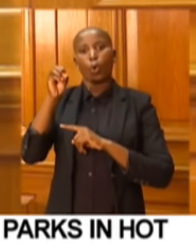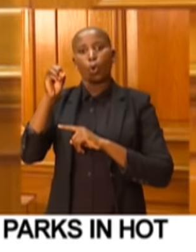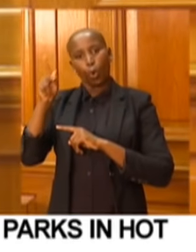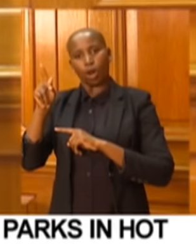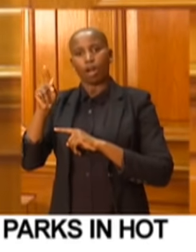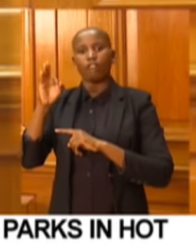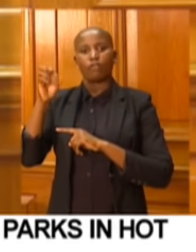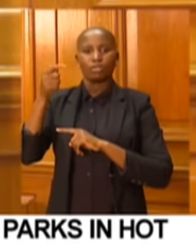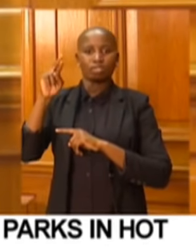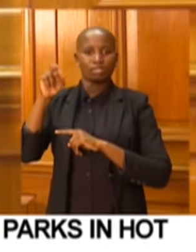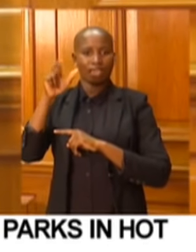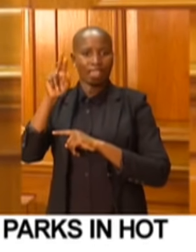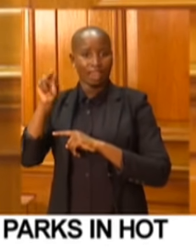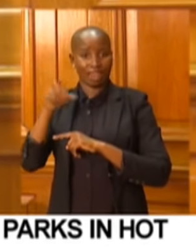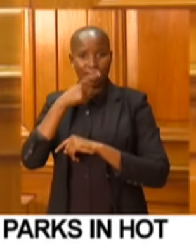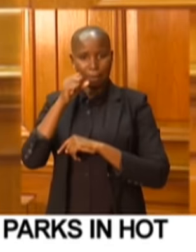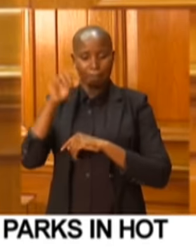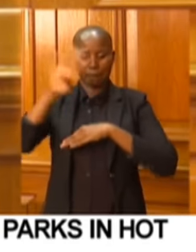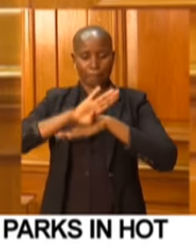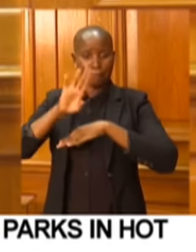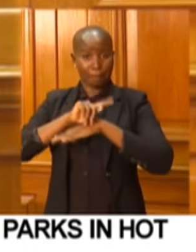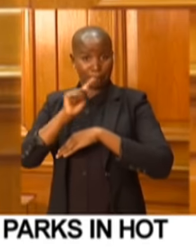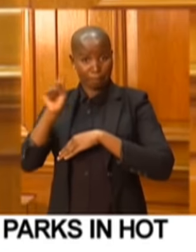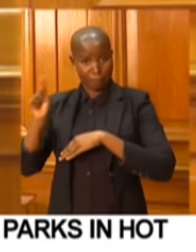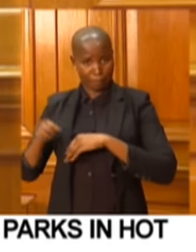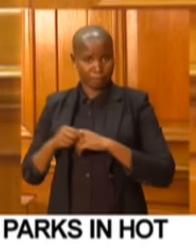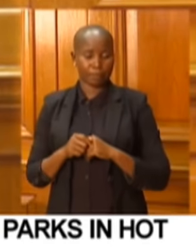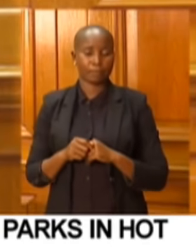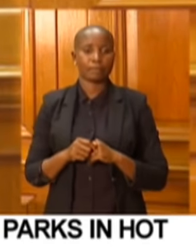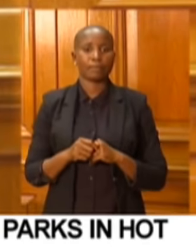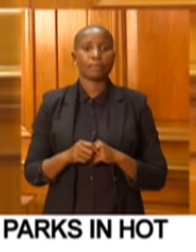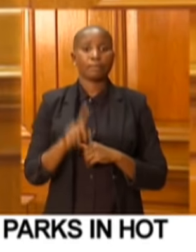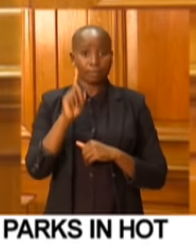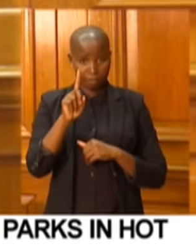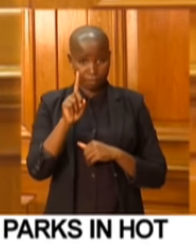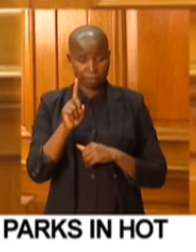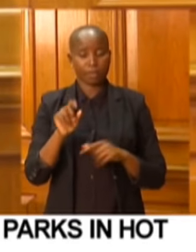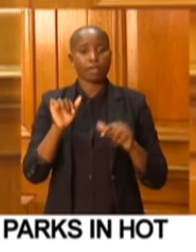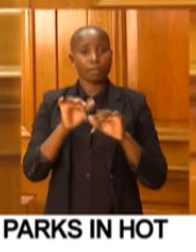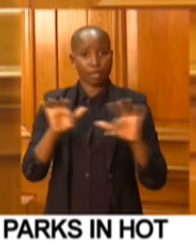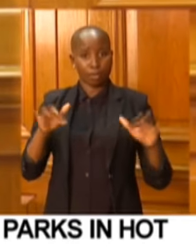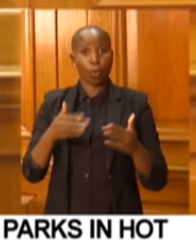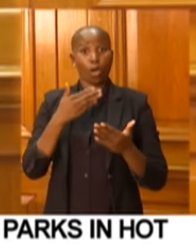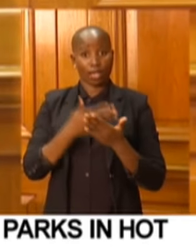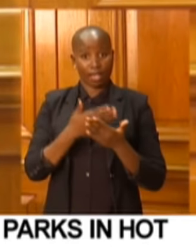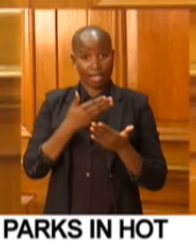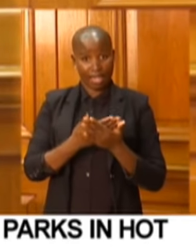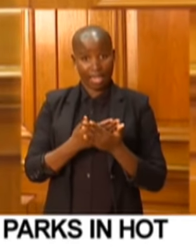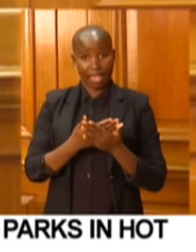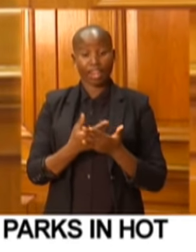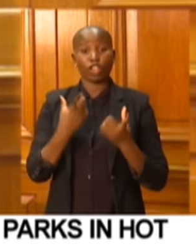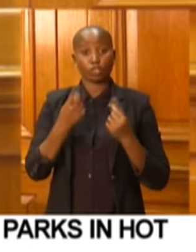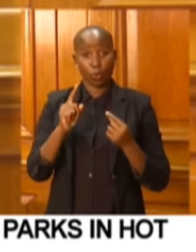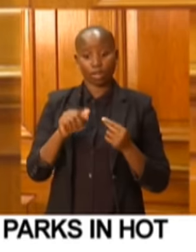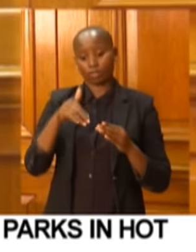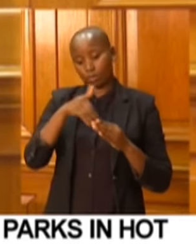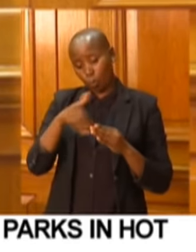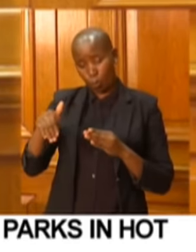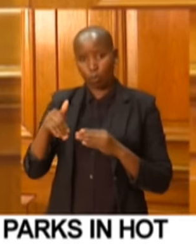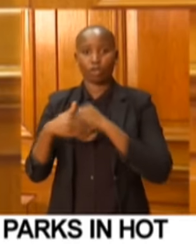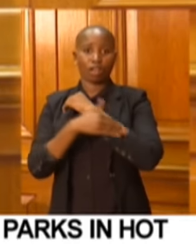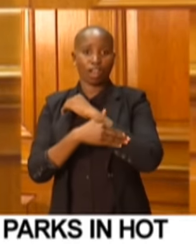People will, however, still be allowed to enter or depart the country for the